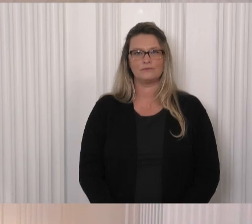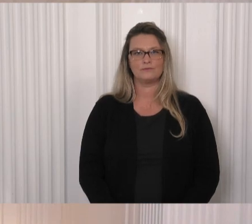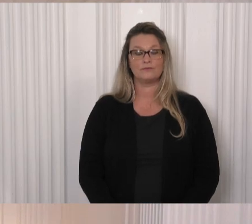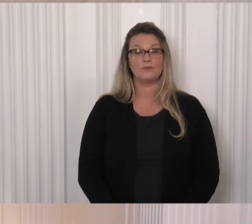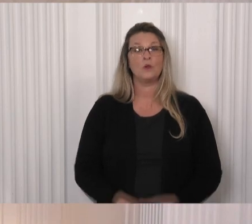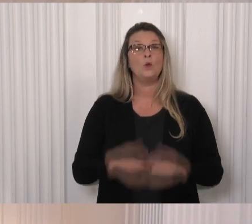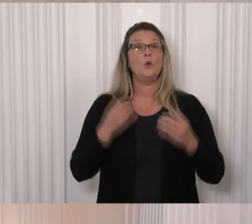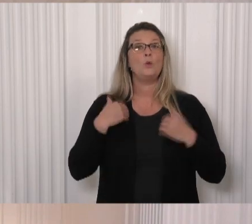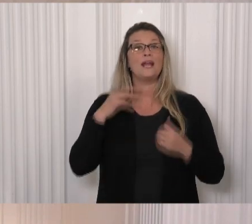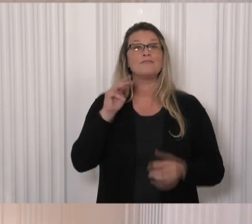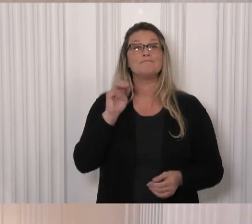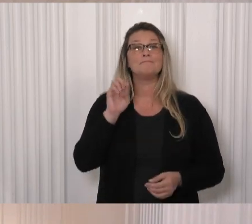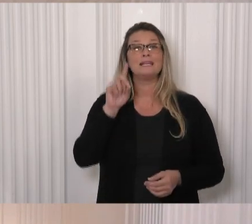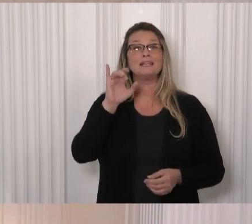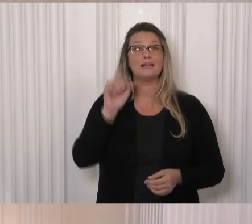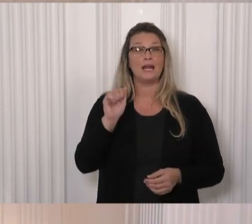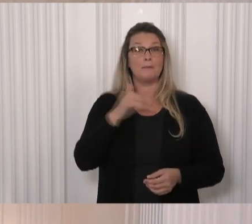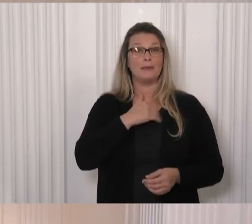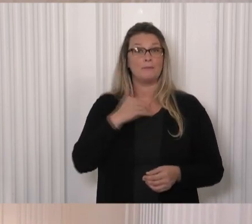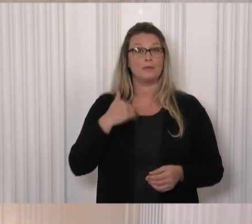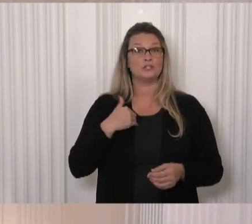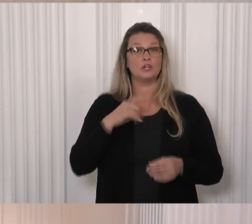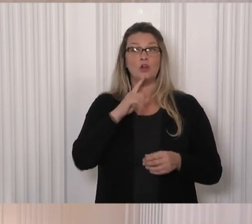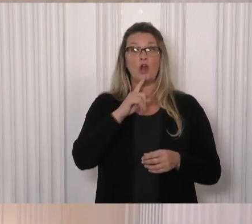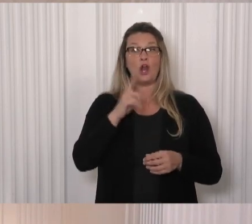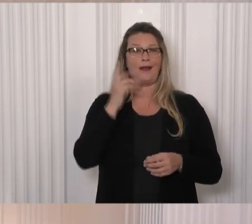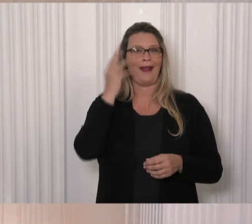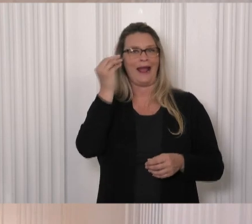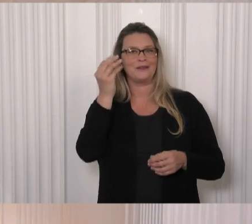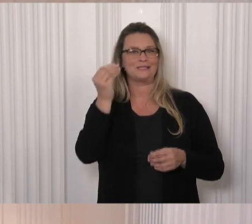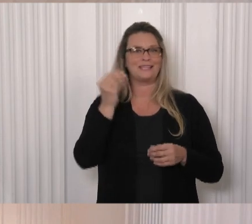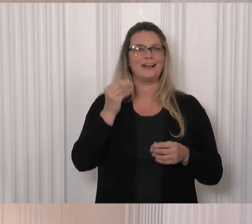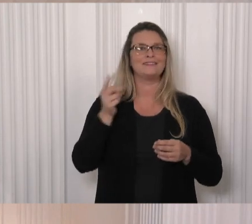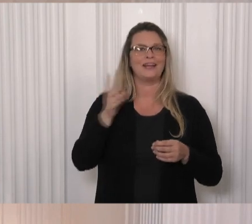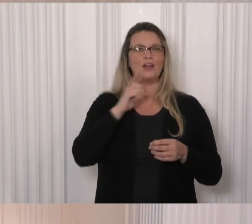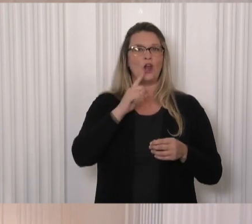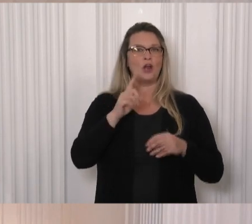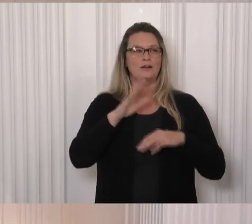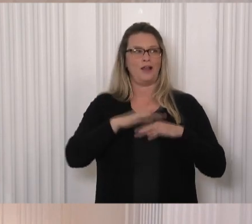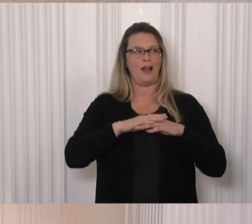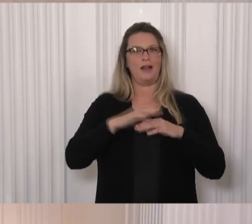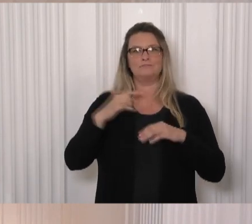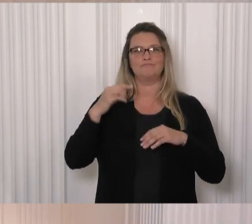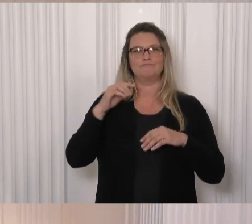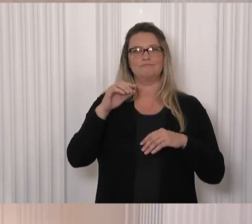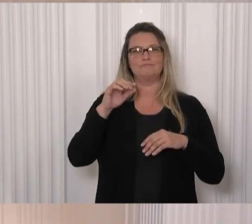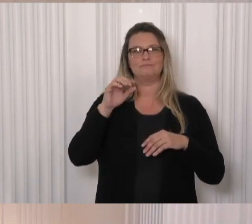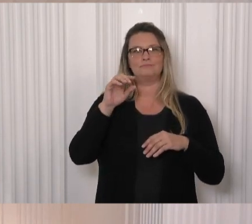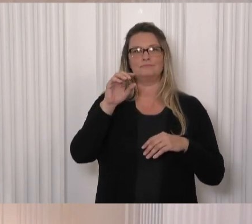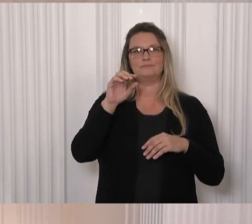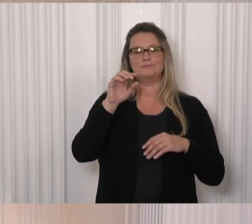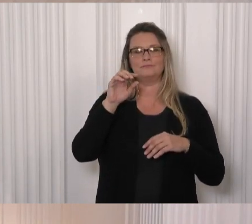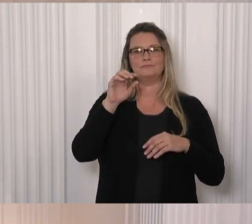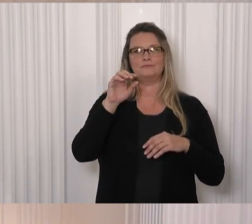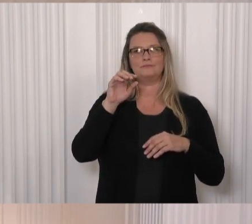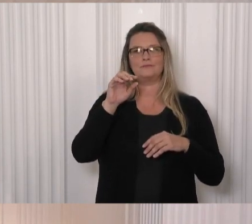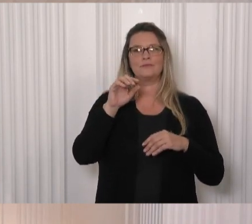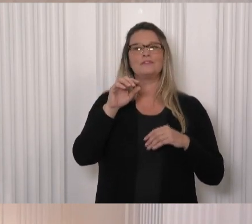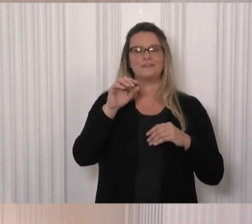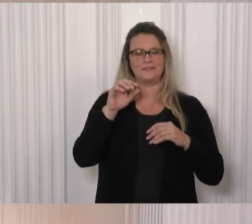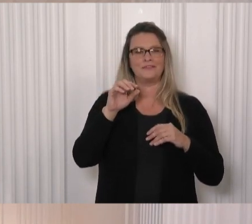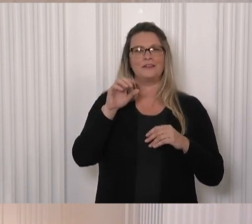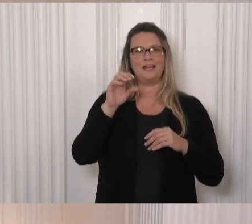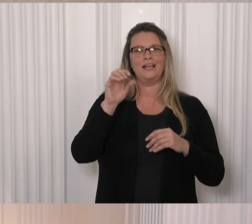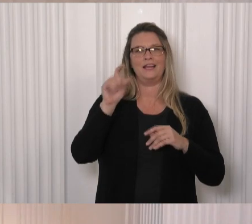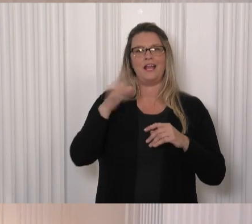members joining us virtually to practice good social distancing. To ensure all outlets have an opportunity to ask questions, each outlet will be called upon by